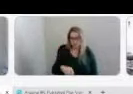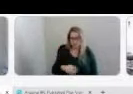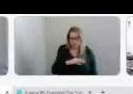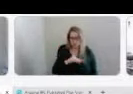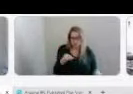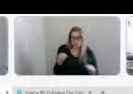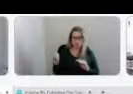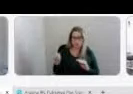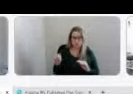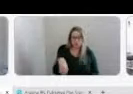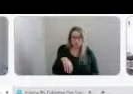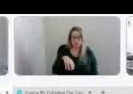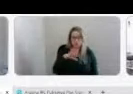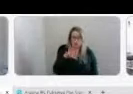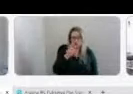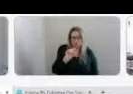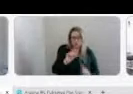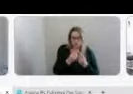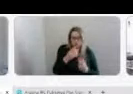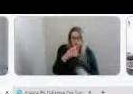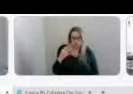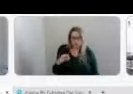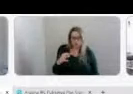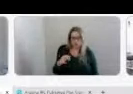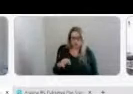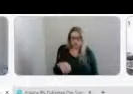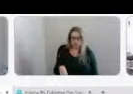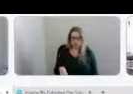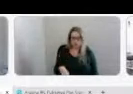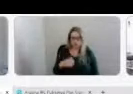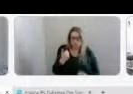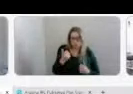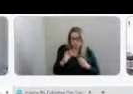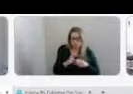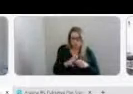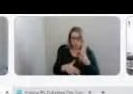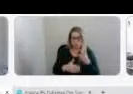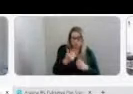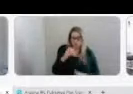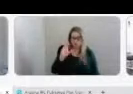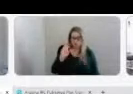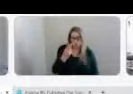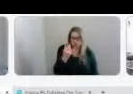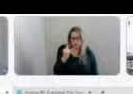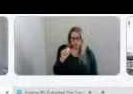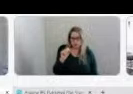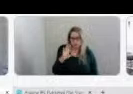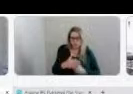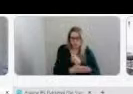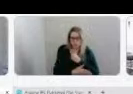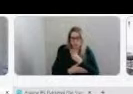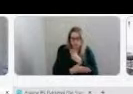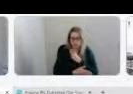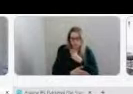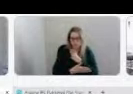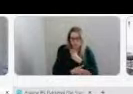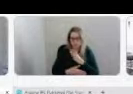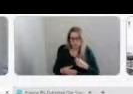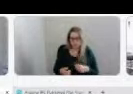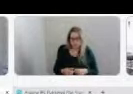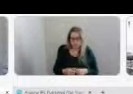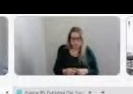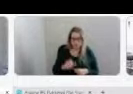19 which covers most of cochise county the state national and international goals in the